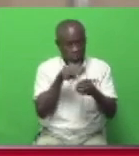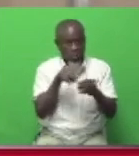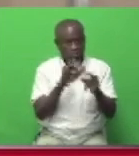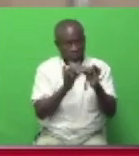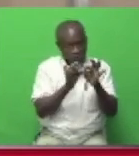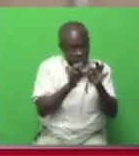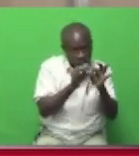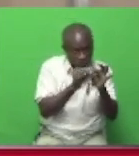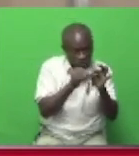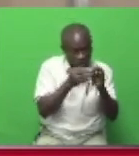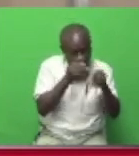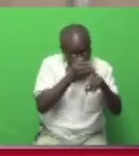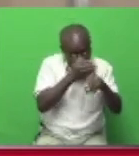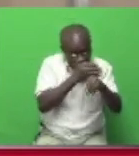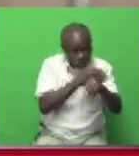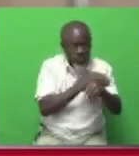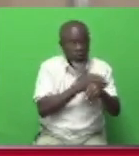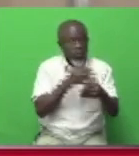President,